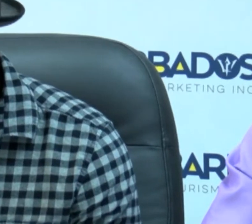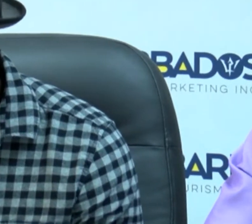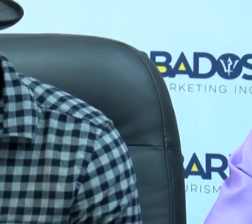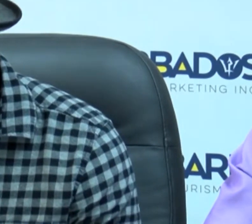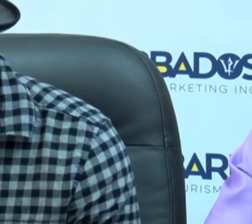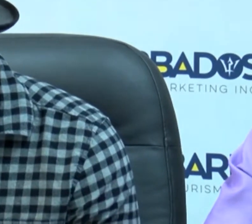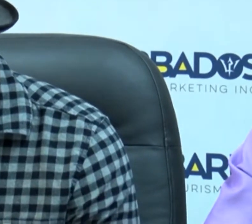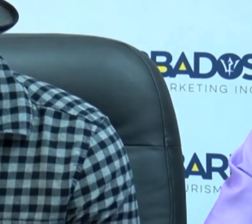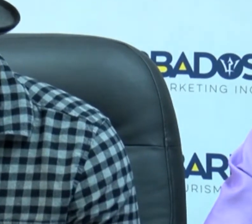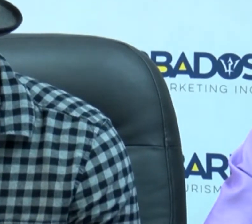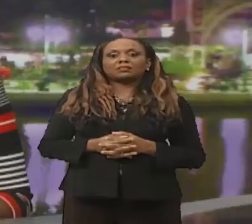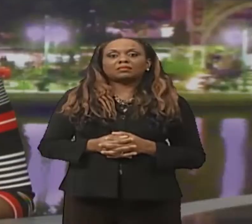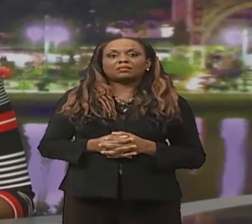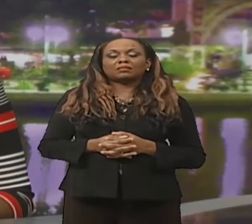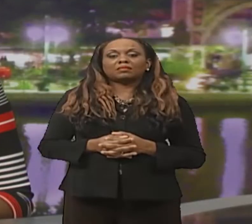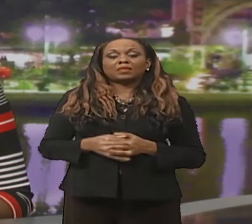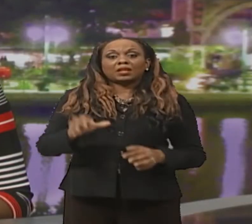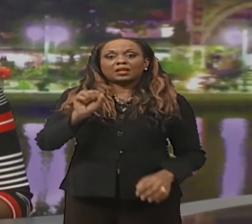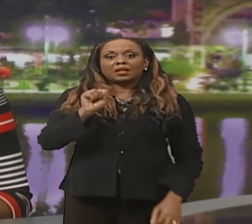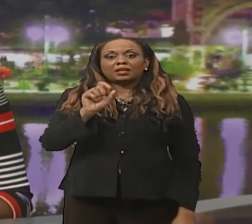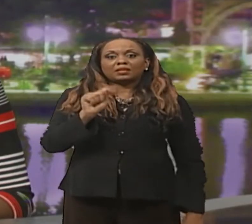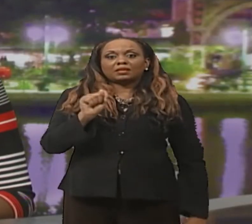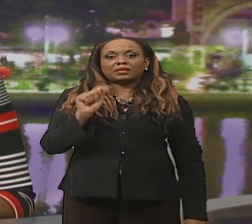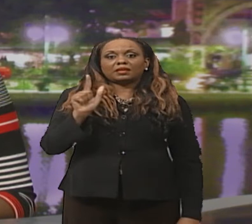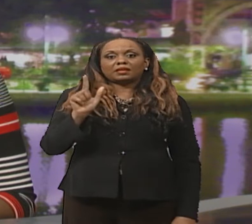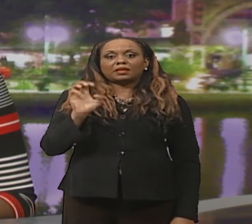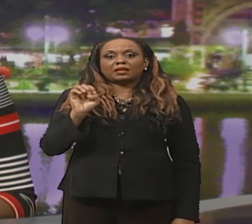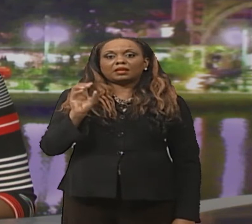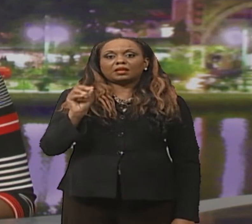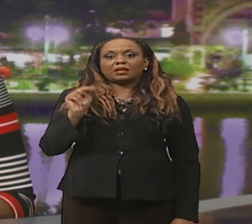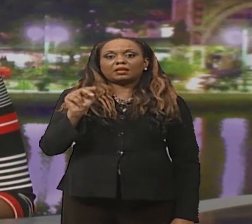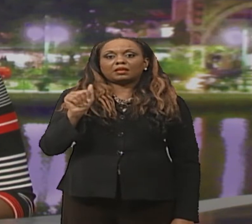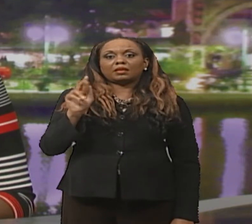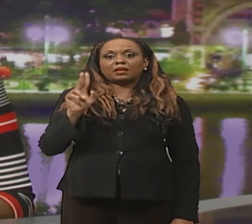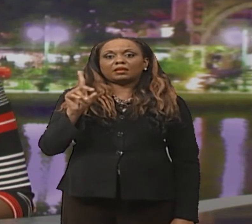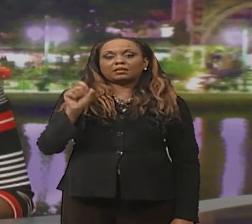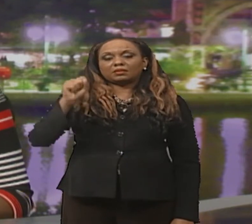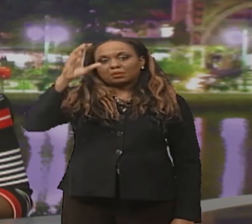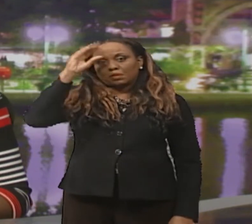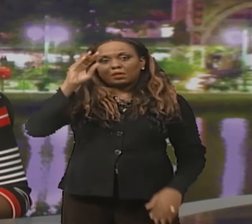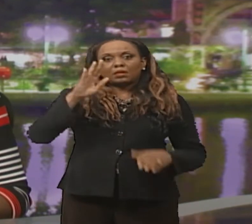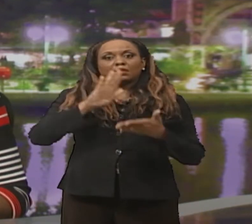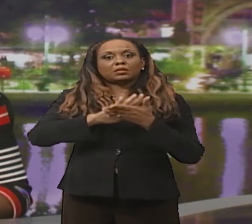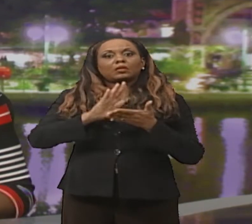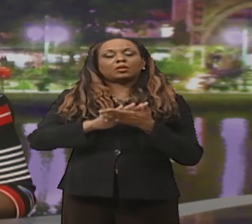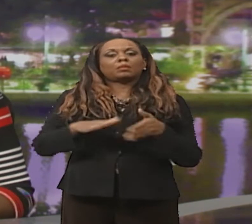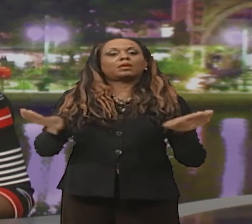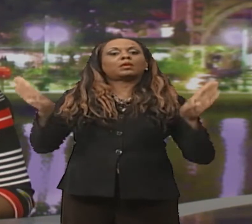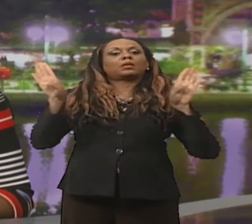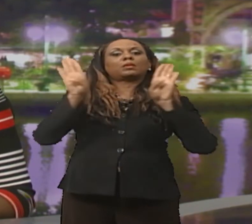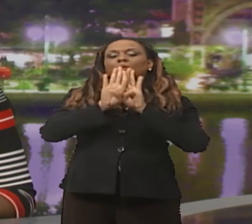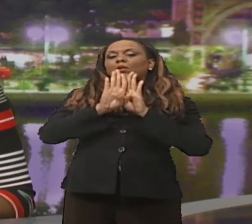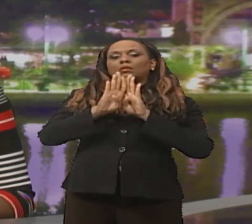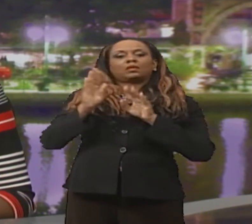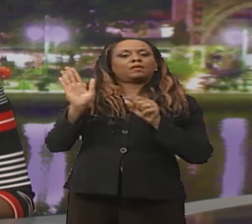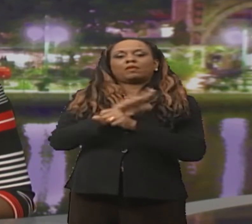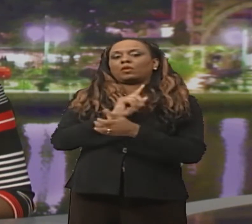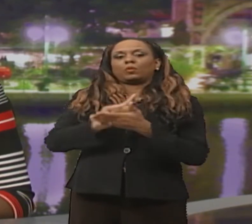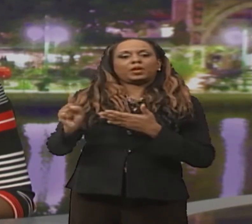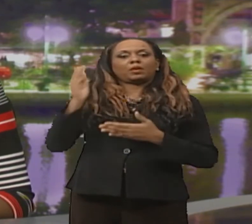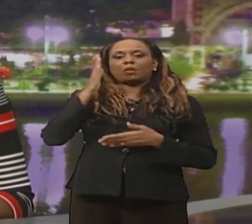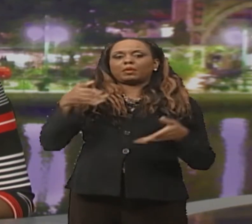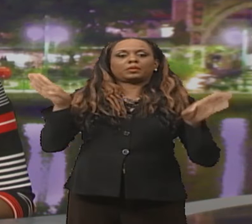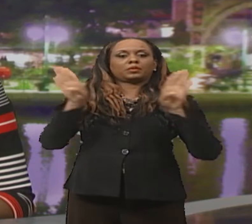entire weekend. The St. Leonard's Boys' School will remain closed for the remainder of the week. The school was closed from